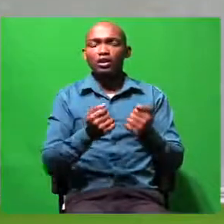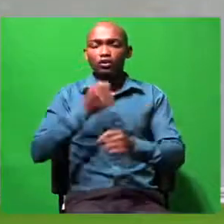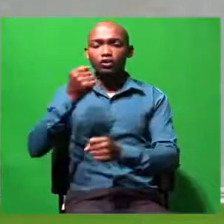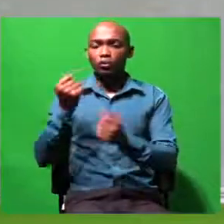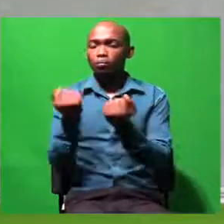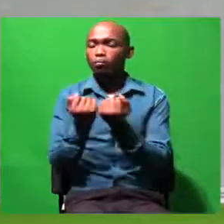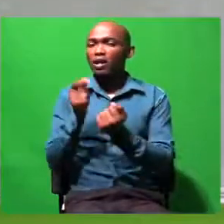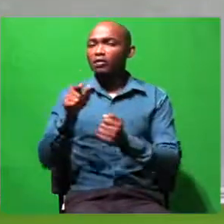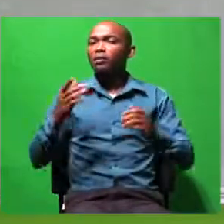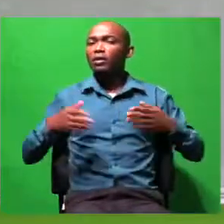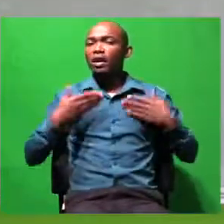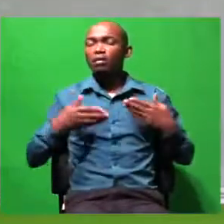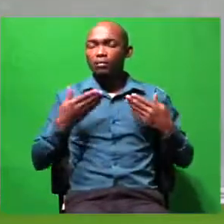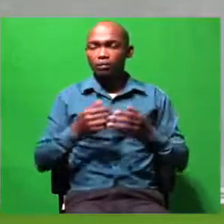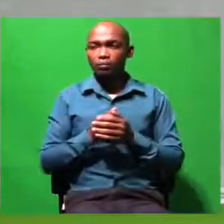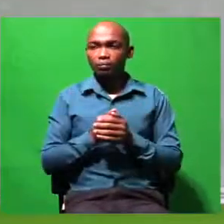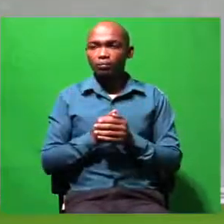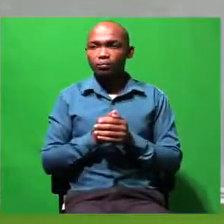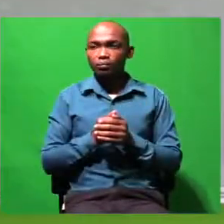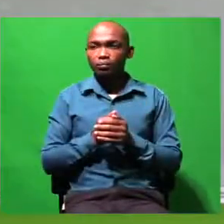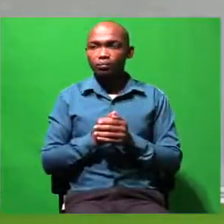make them happy in the communities?